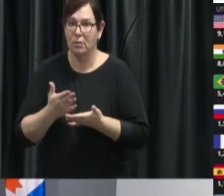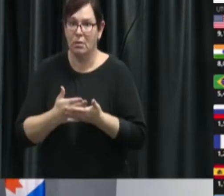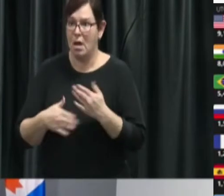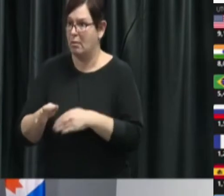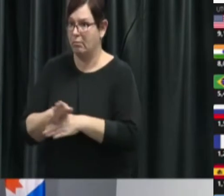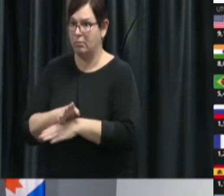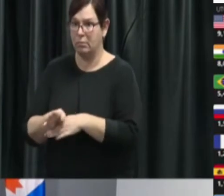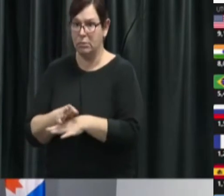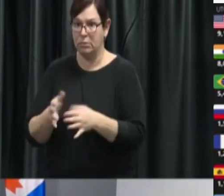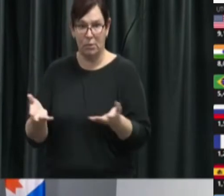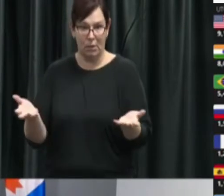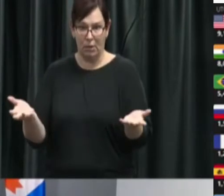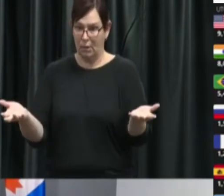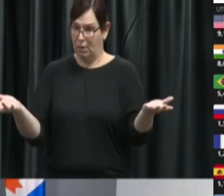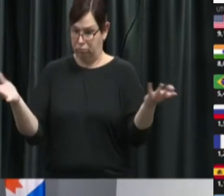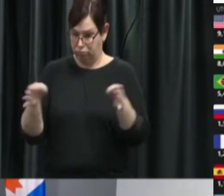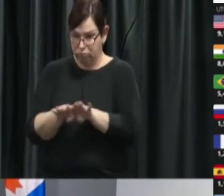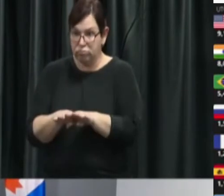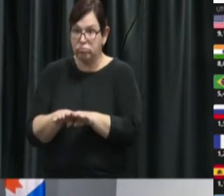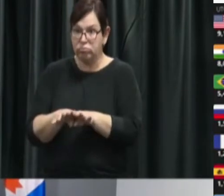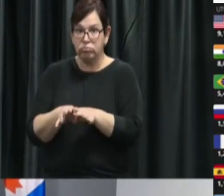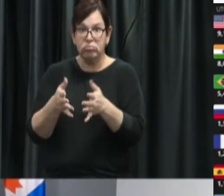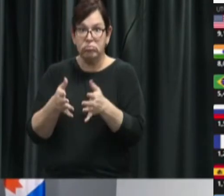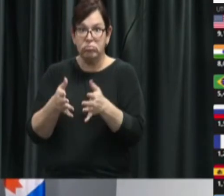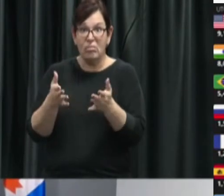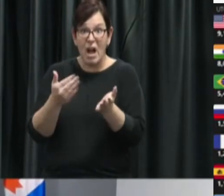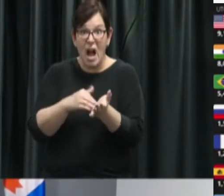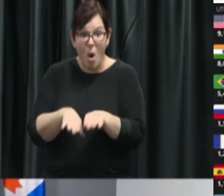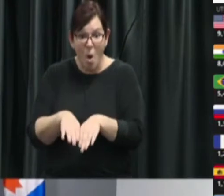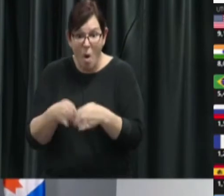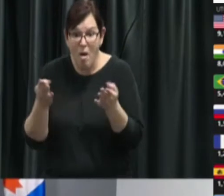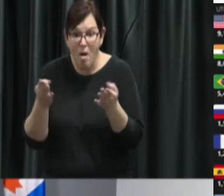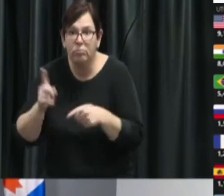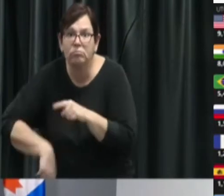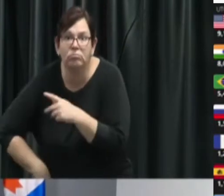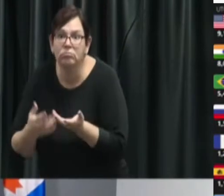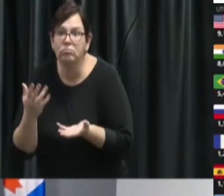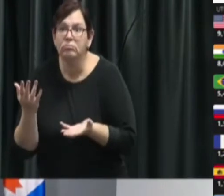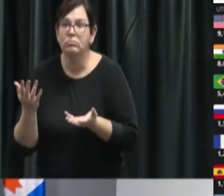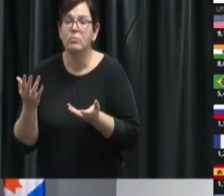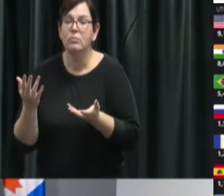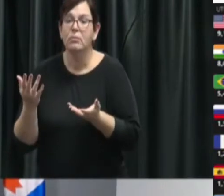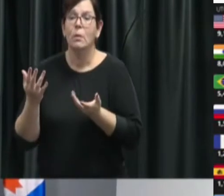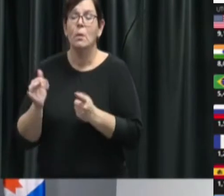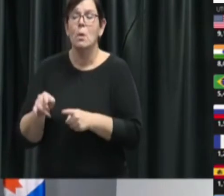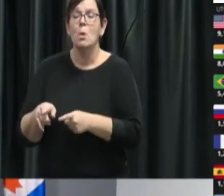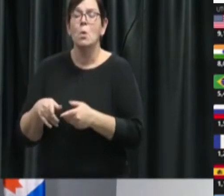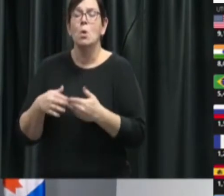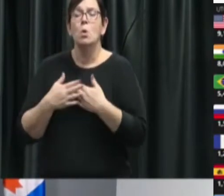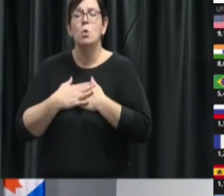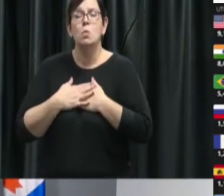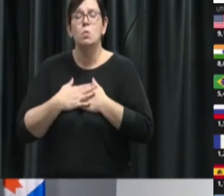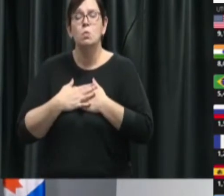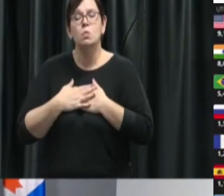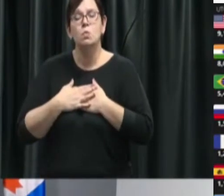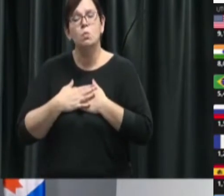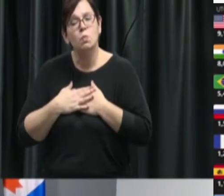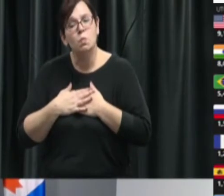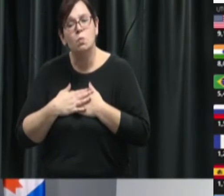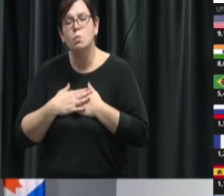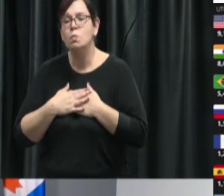cessations of business because of public health measures. And so I think this has caused you know, liquidity crises. They've told me that because I've